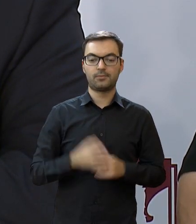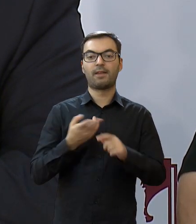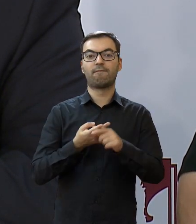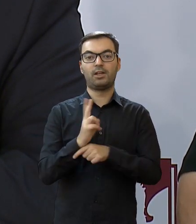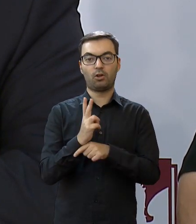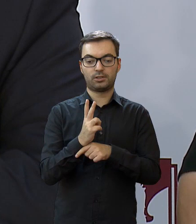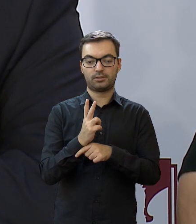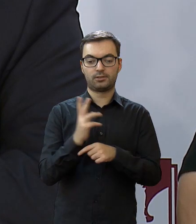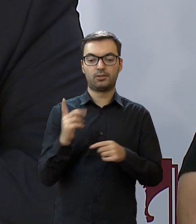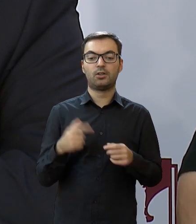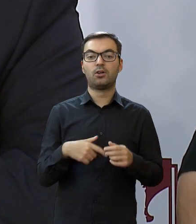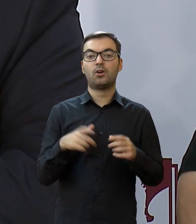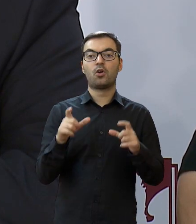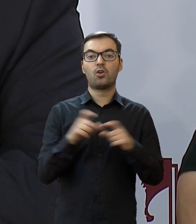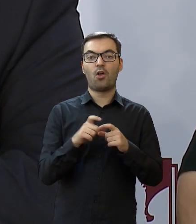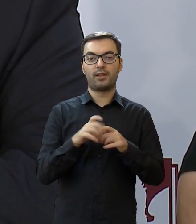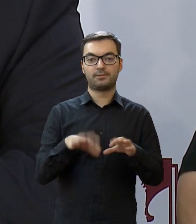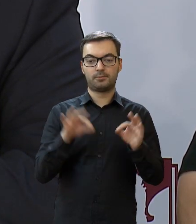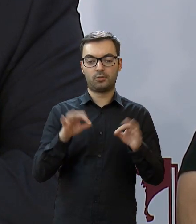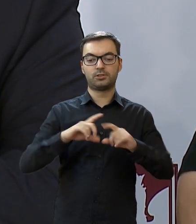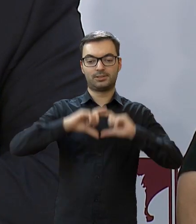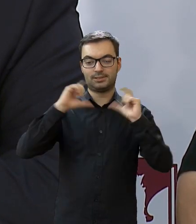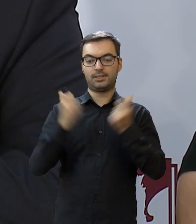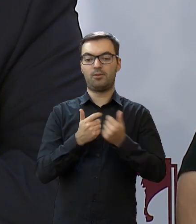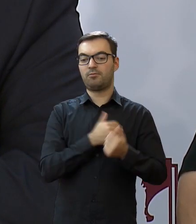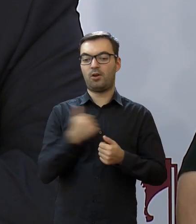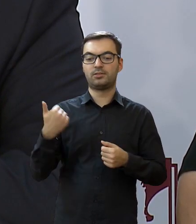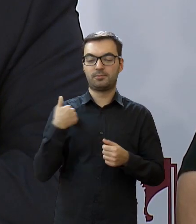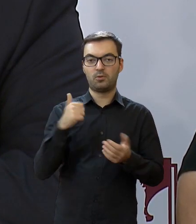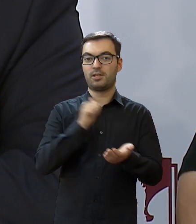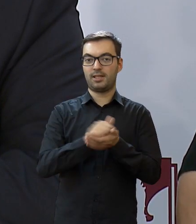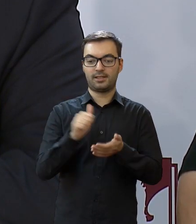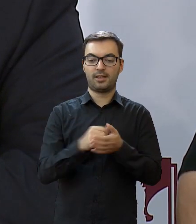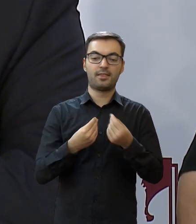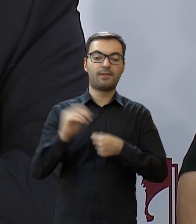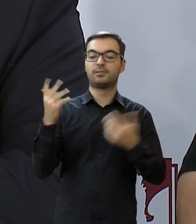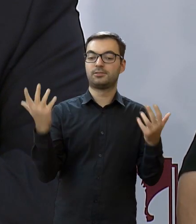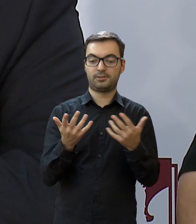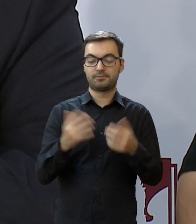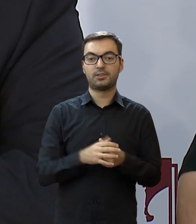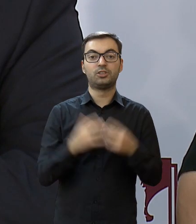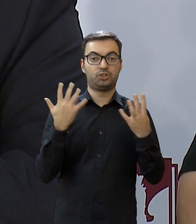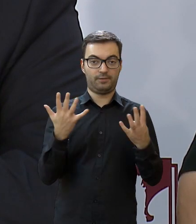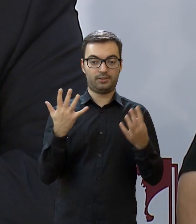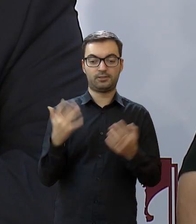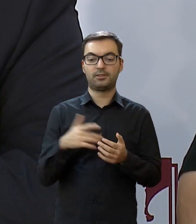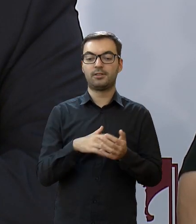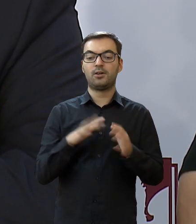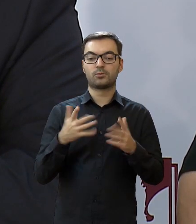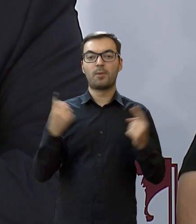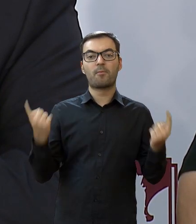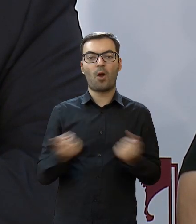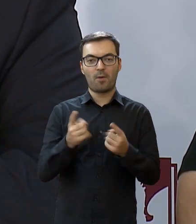We have noted 11 infractions to the electoral silence.